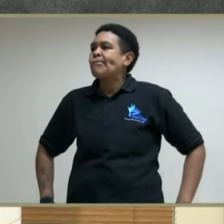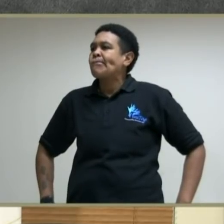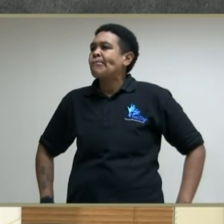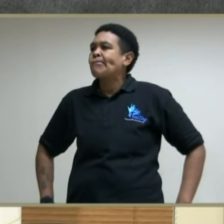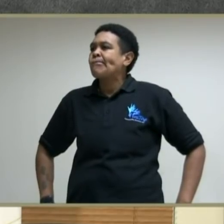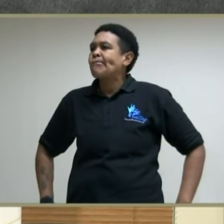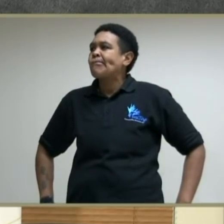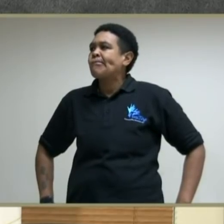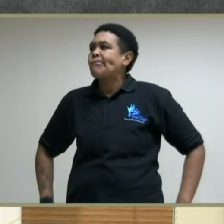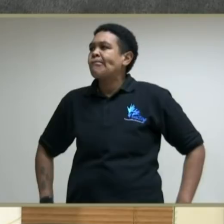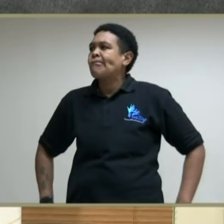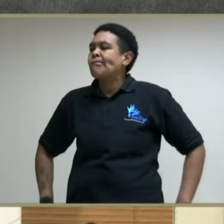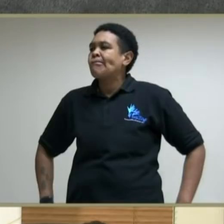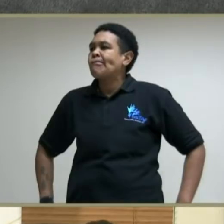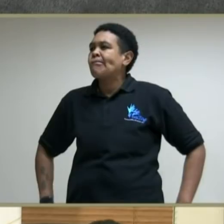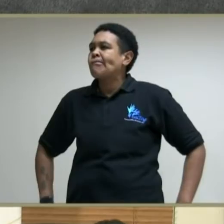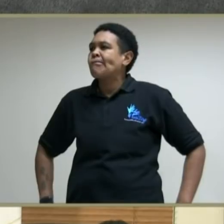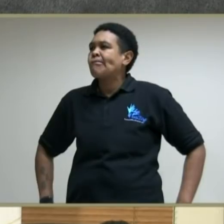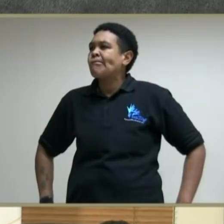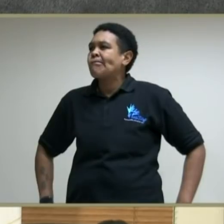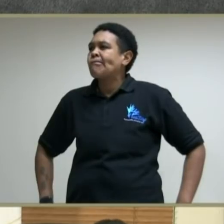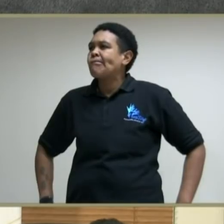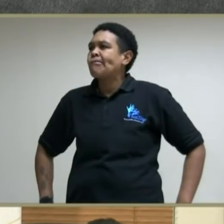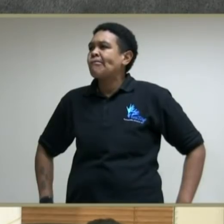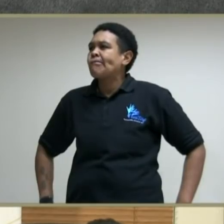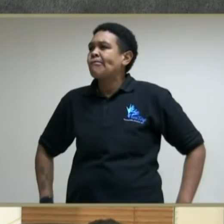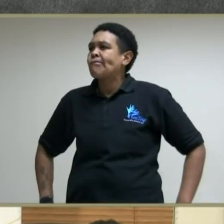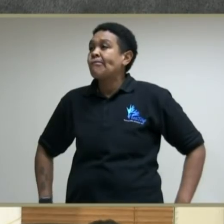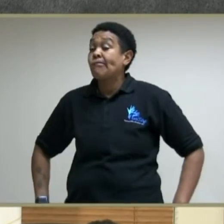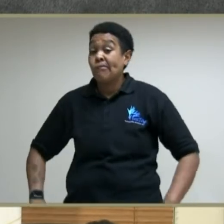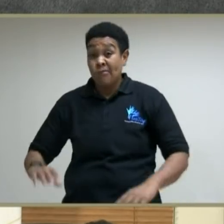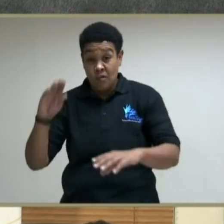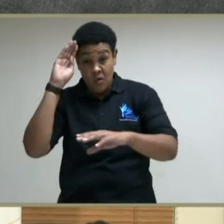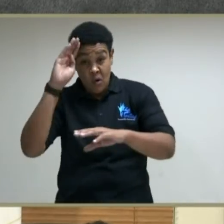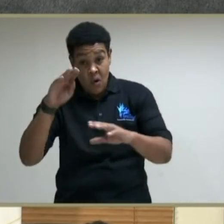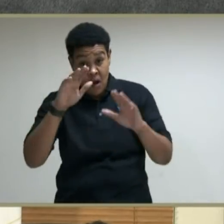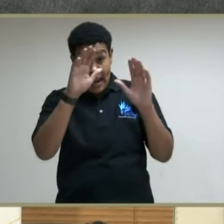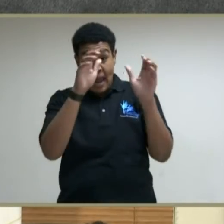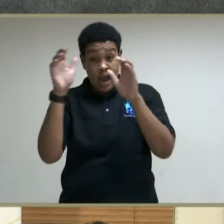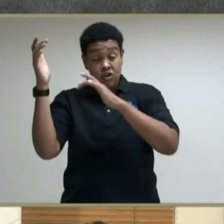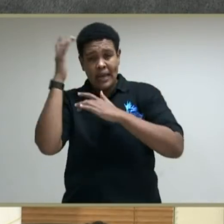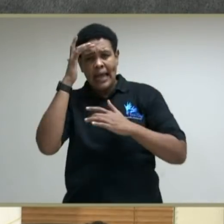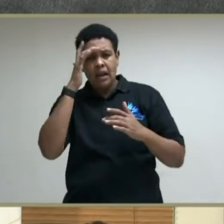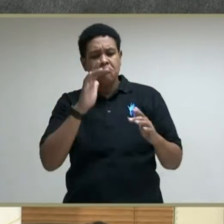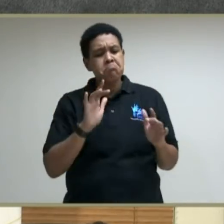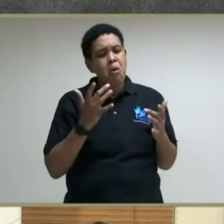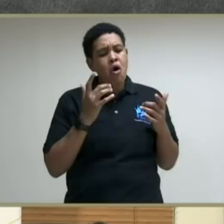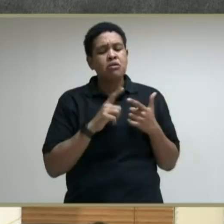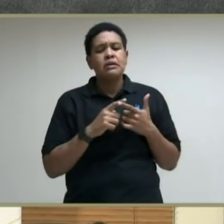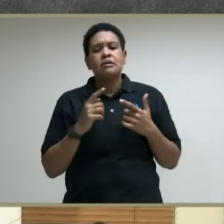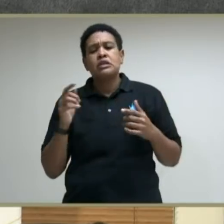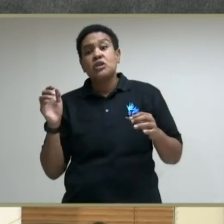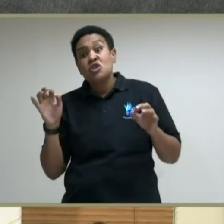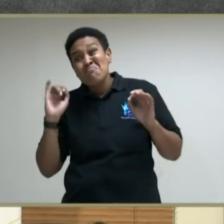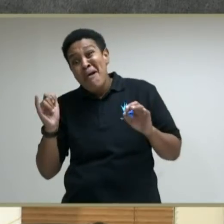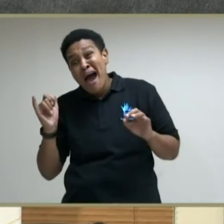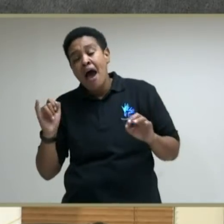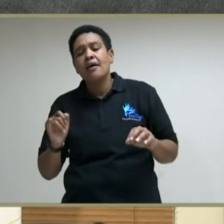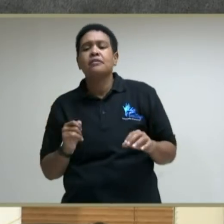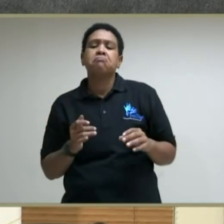ill, severely ill, and critically ill, we are seeing a decrease in the number of cases.